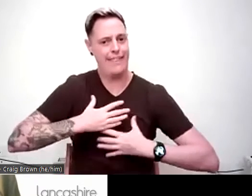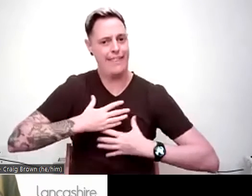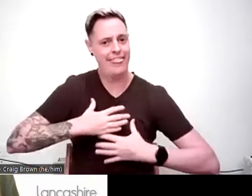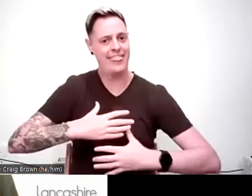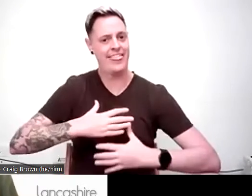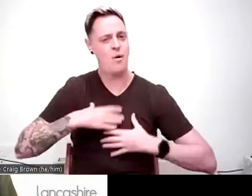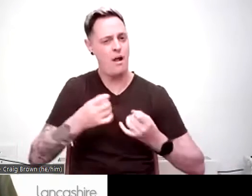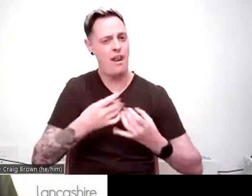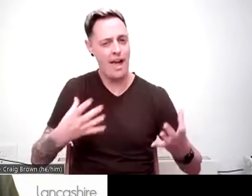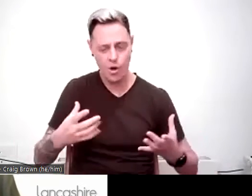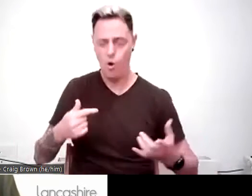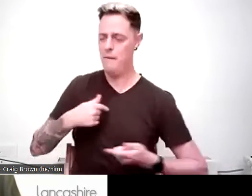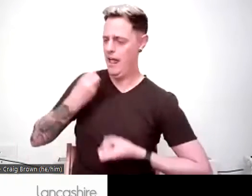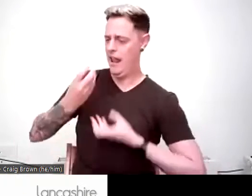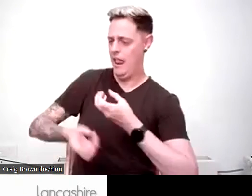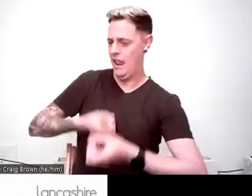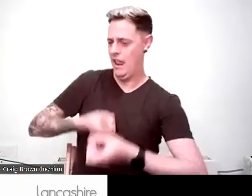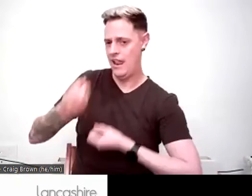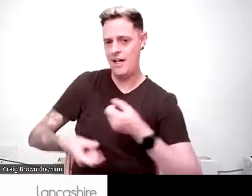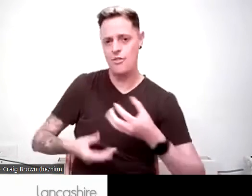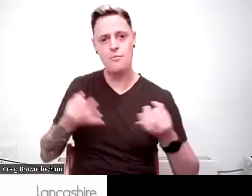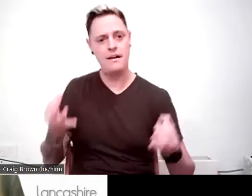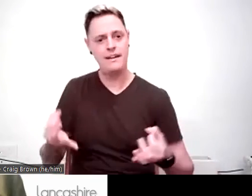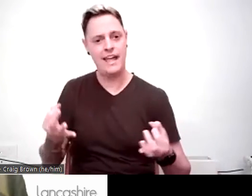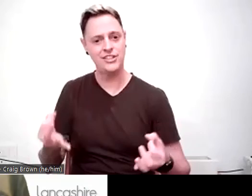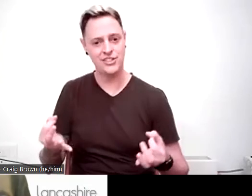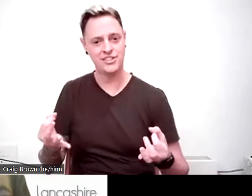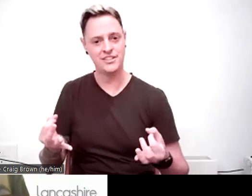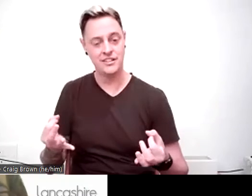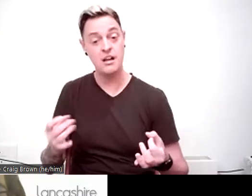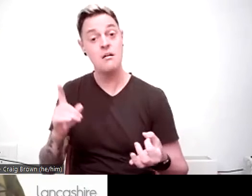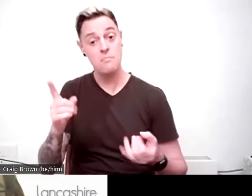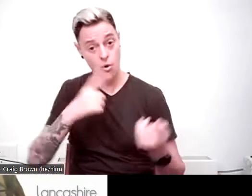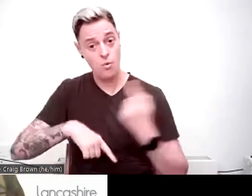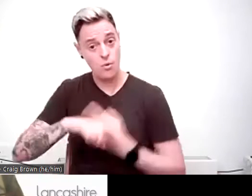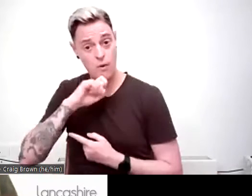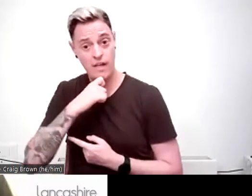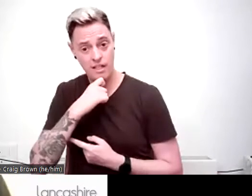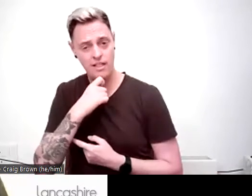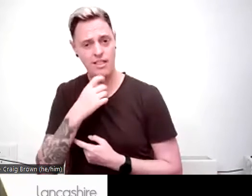I'll guide you through this sort of meditation, we are going to be tapping into some of those